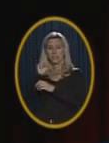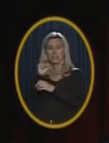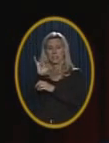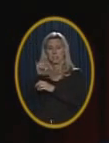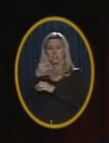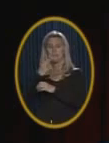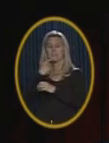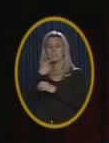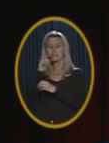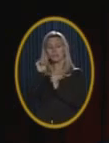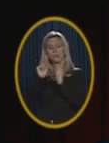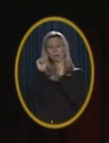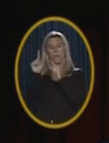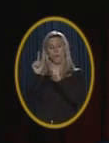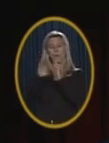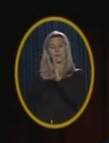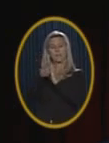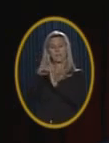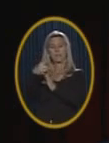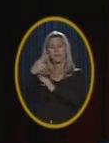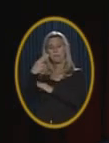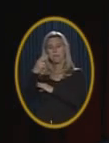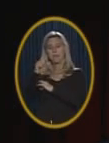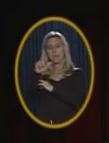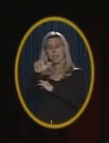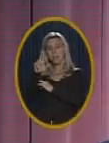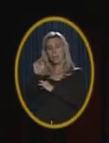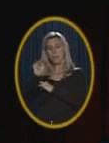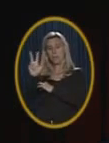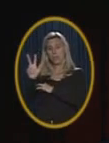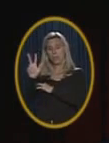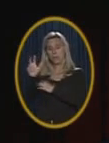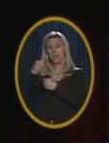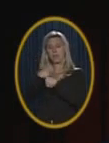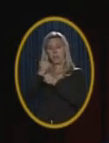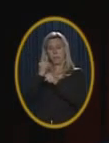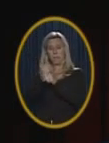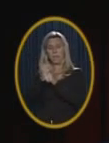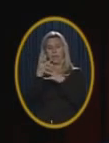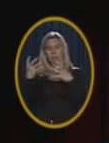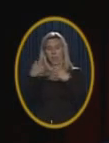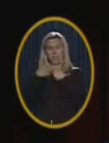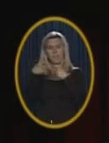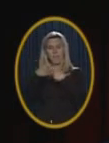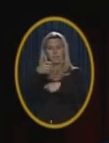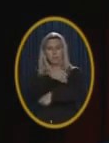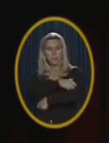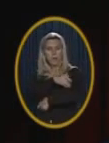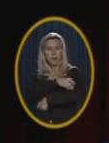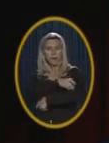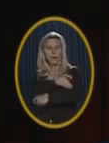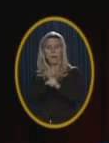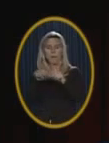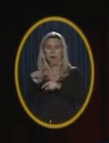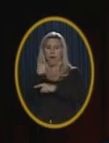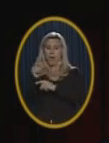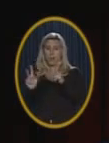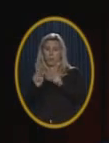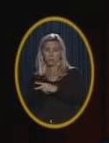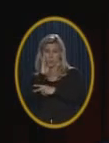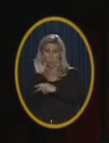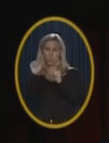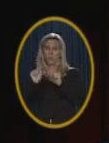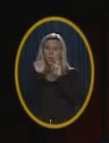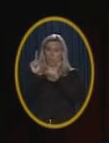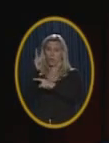can go to the moon and develop helium-3 and make uninterrupted with a lot of electrical power. But there's other people who know that you can go to the